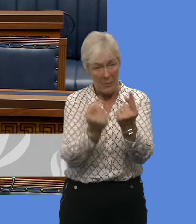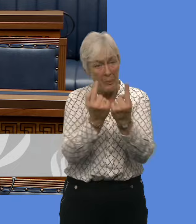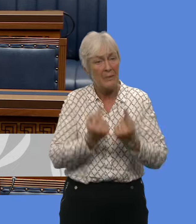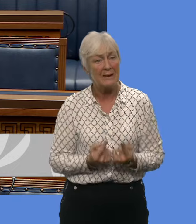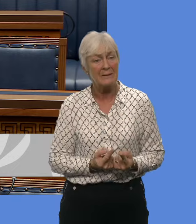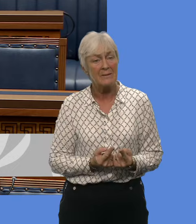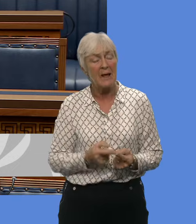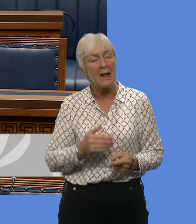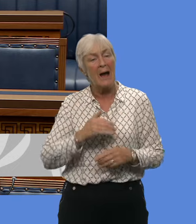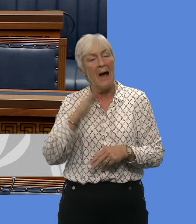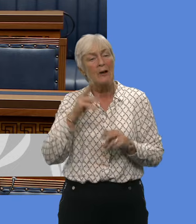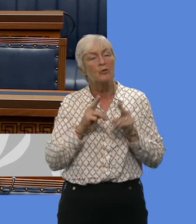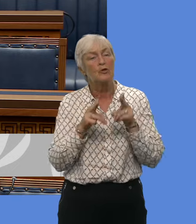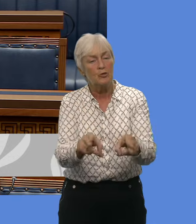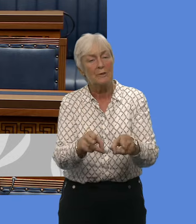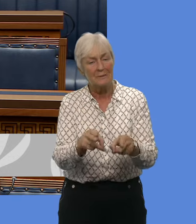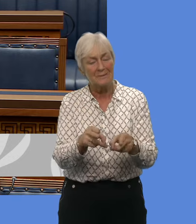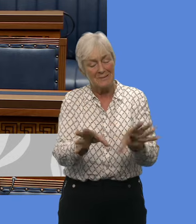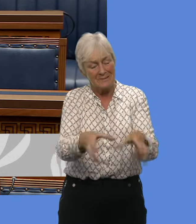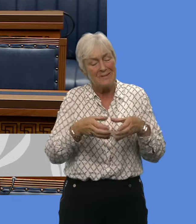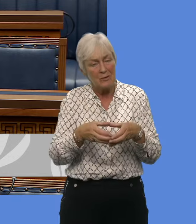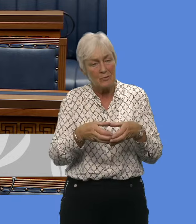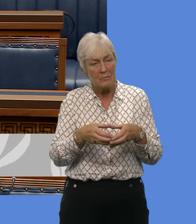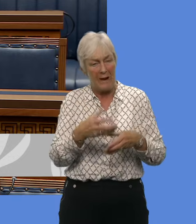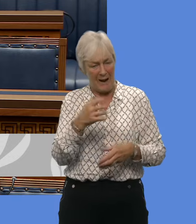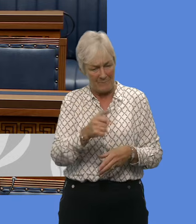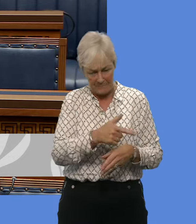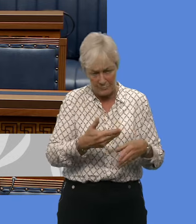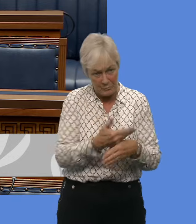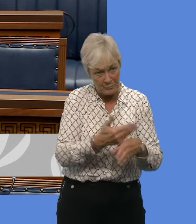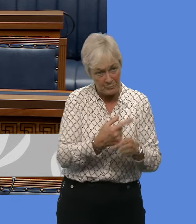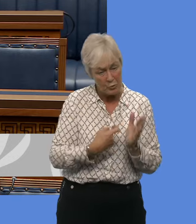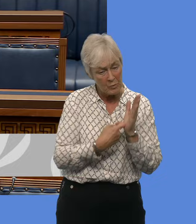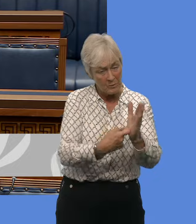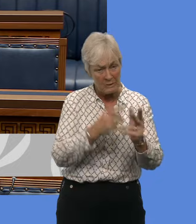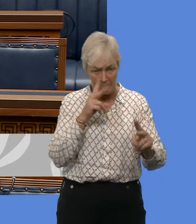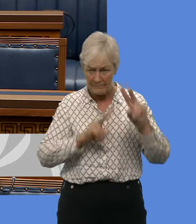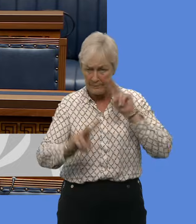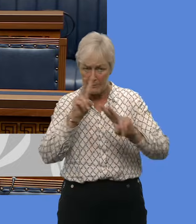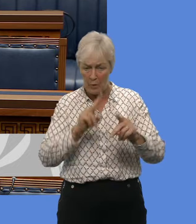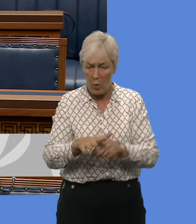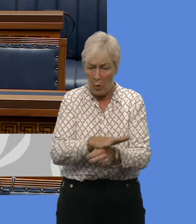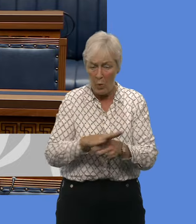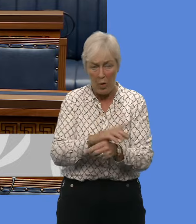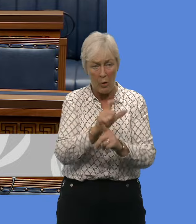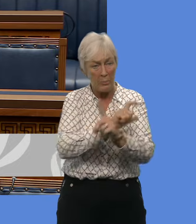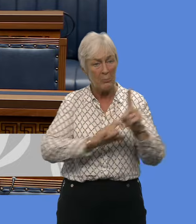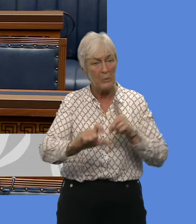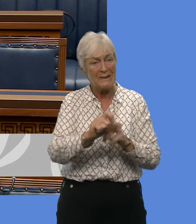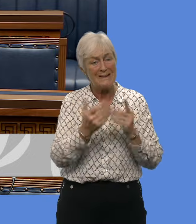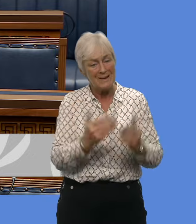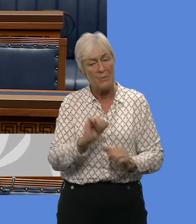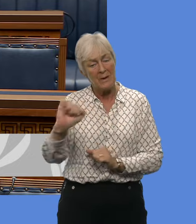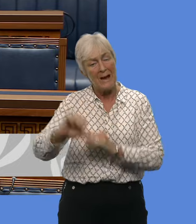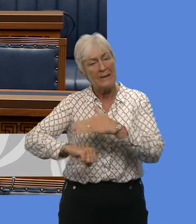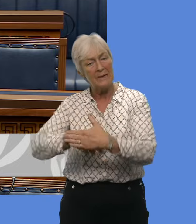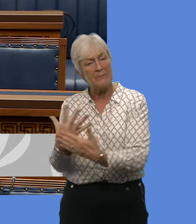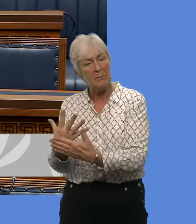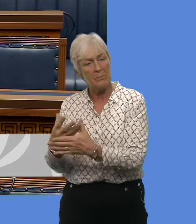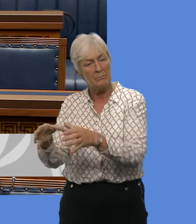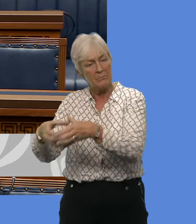Task Force has highlighted a number of important actions that can help to revitalise our local communities, and it now will be up to the relevant ministers to take forward